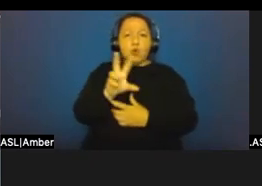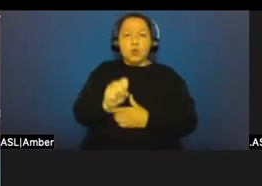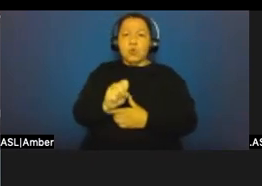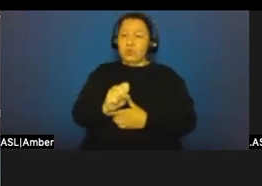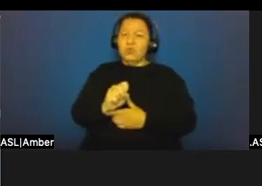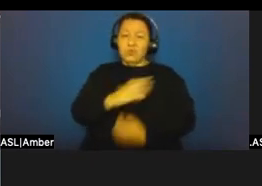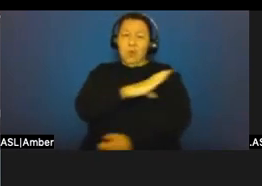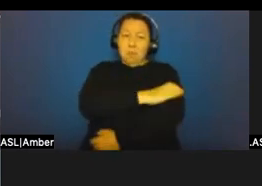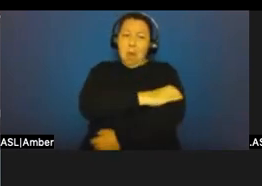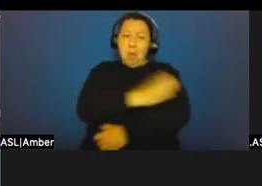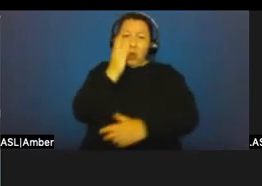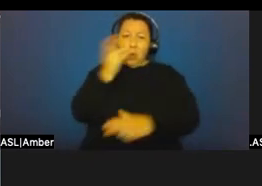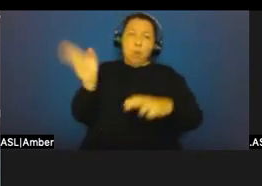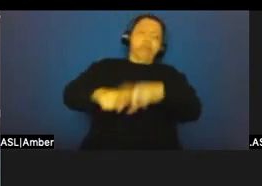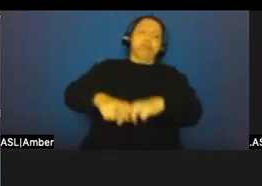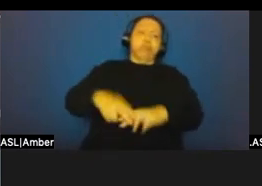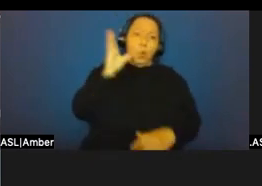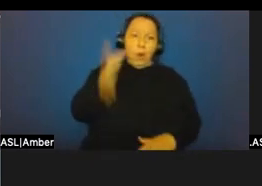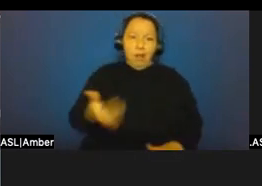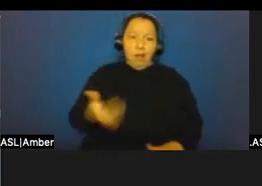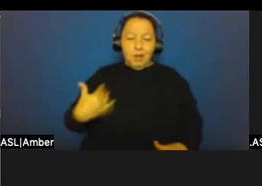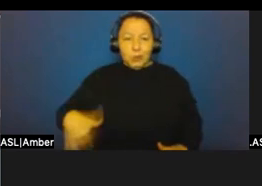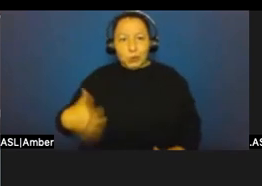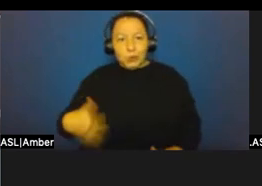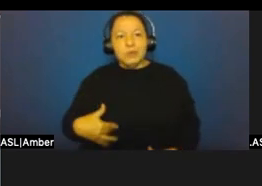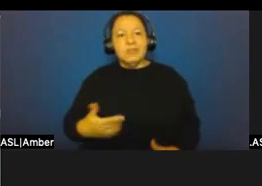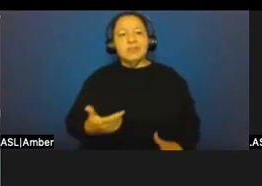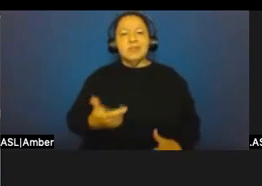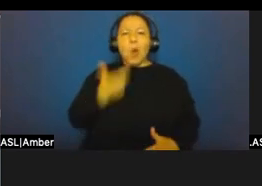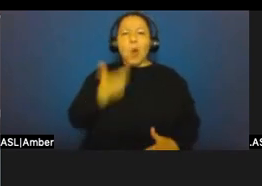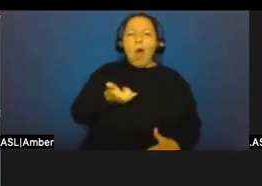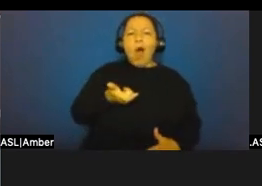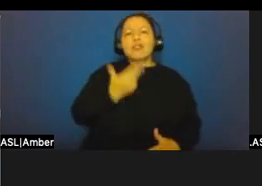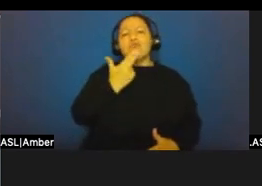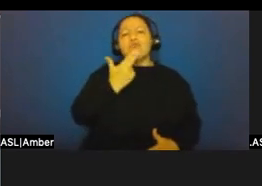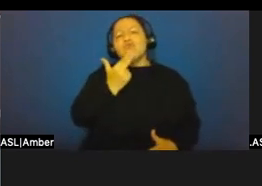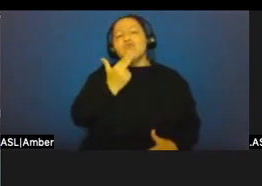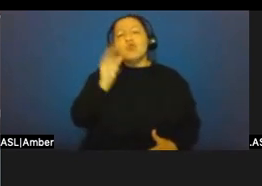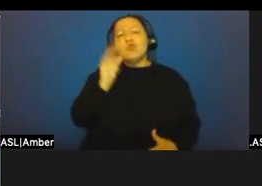rise. Go watch some cute, cat videos on YouTube or something.